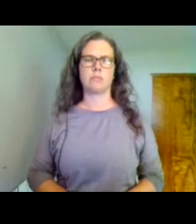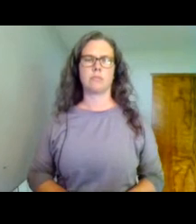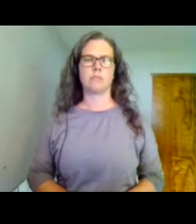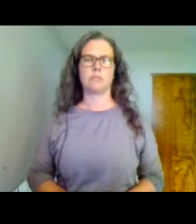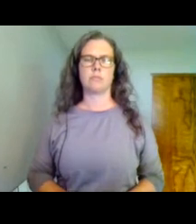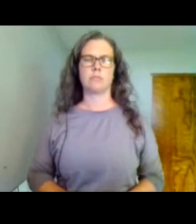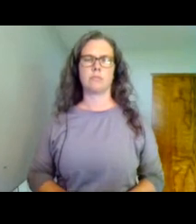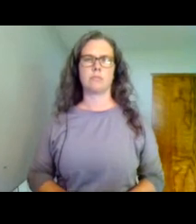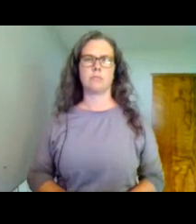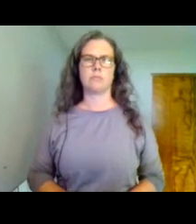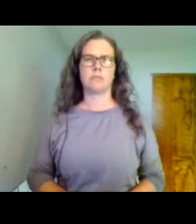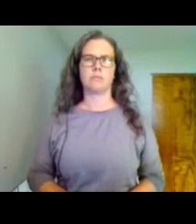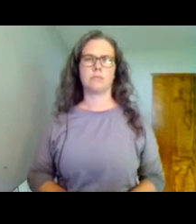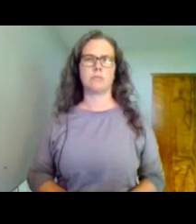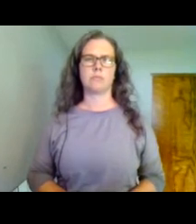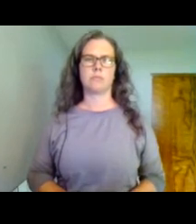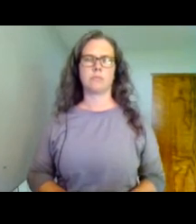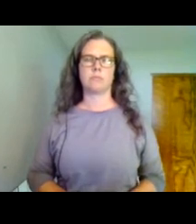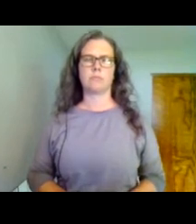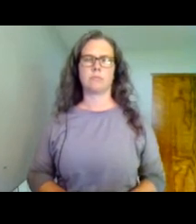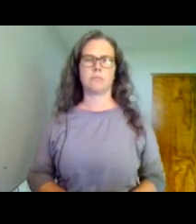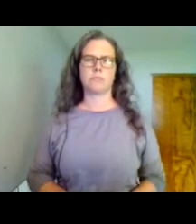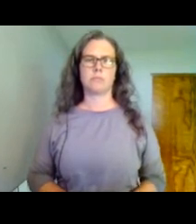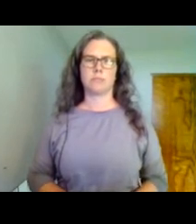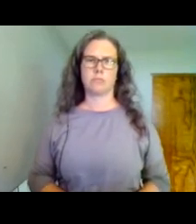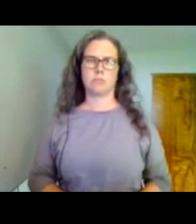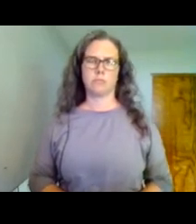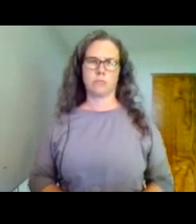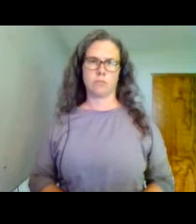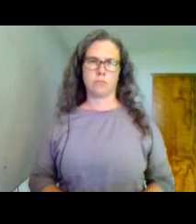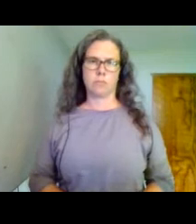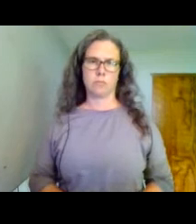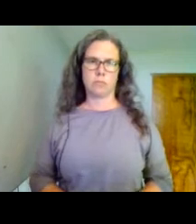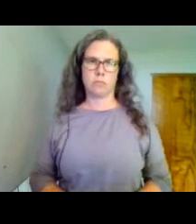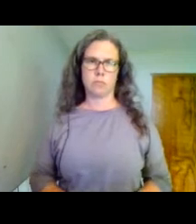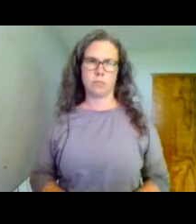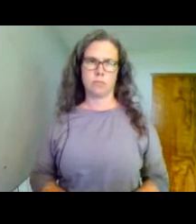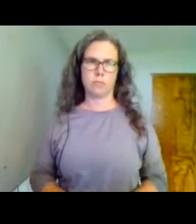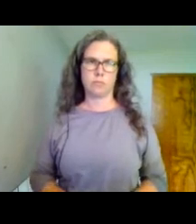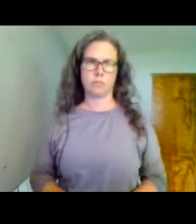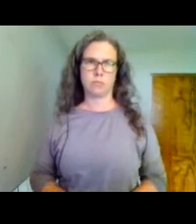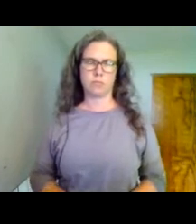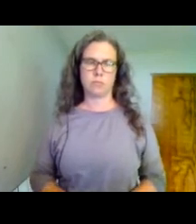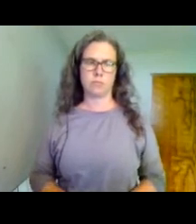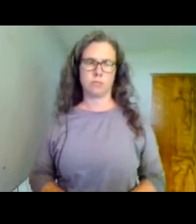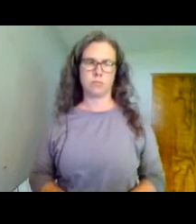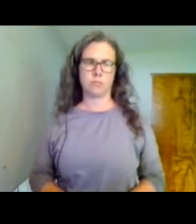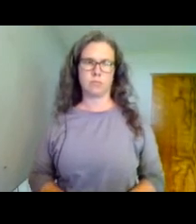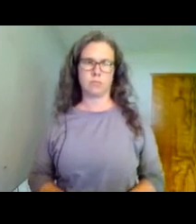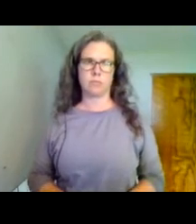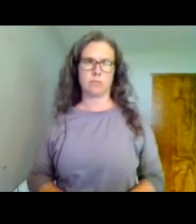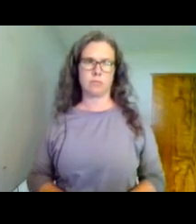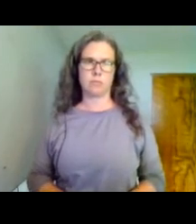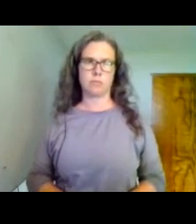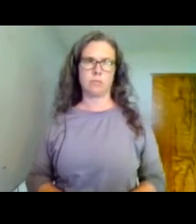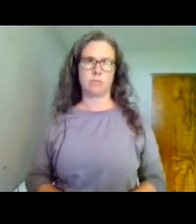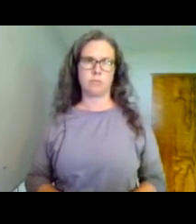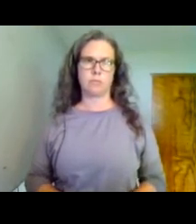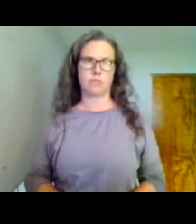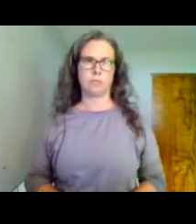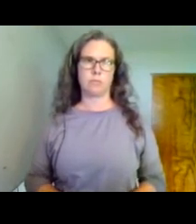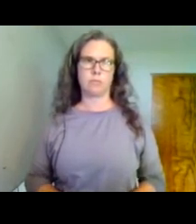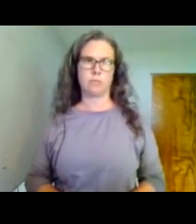silt sock again is a little bit more hardy. It's gonna get a longer lifespan out of that. If you need a slope interruption in place for a while, it's a